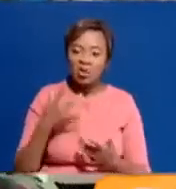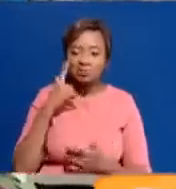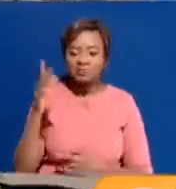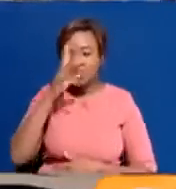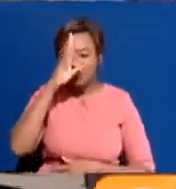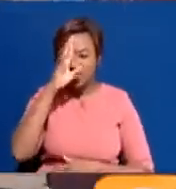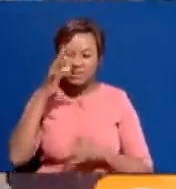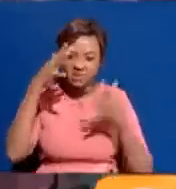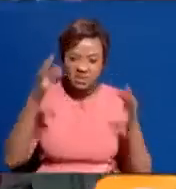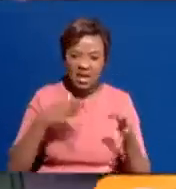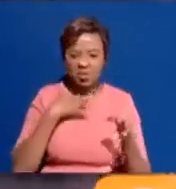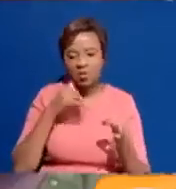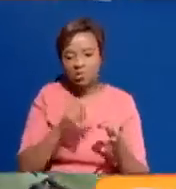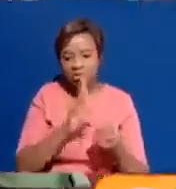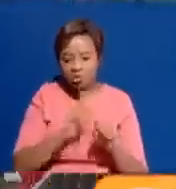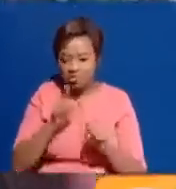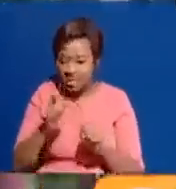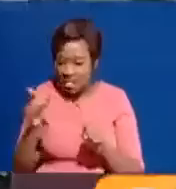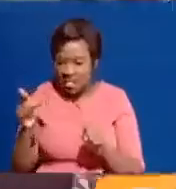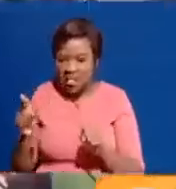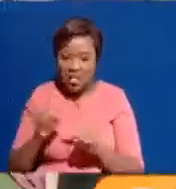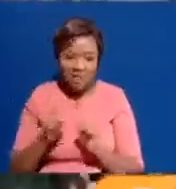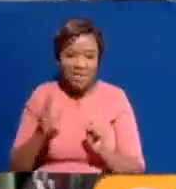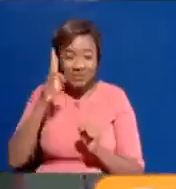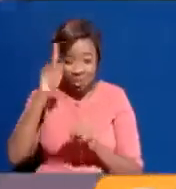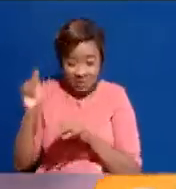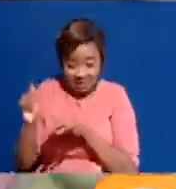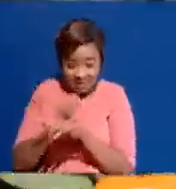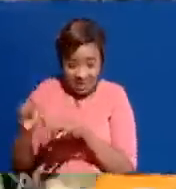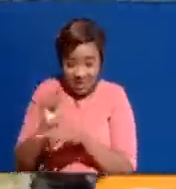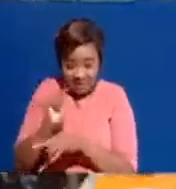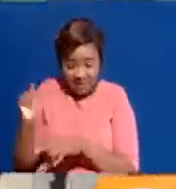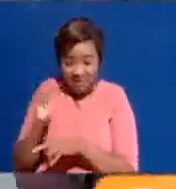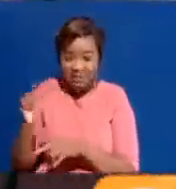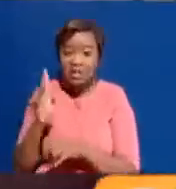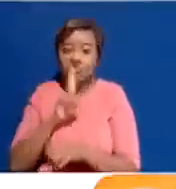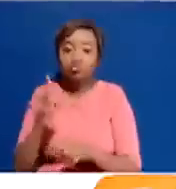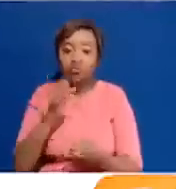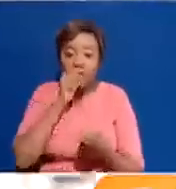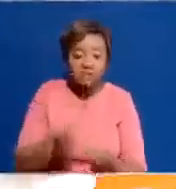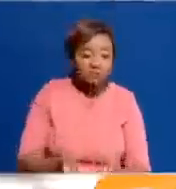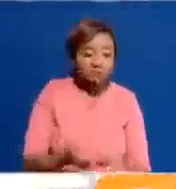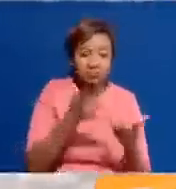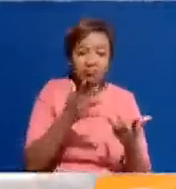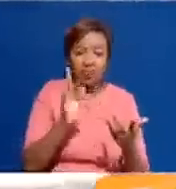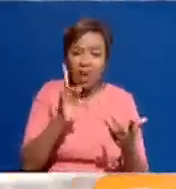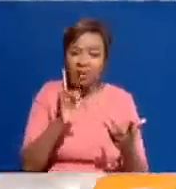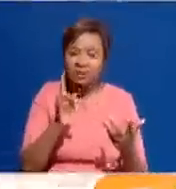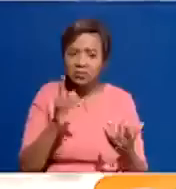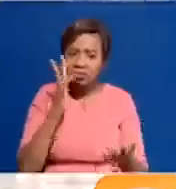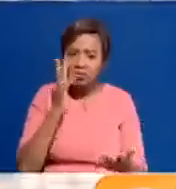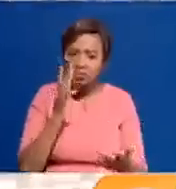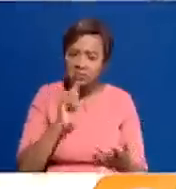use of more harmful weapons, in practice, police forces use tear gas in ways that it was never intended to be